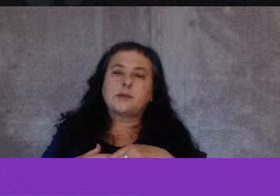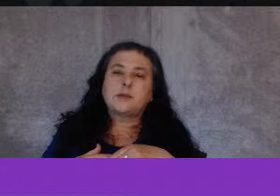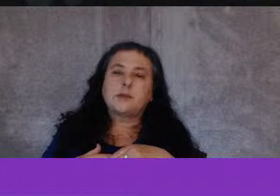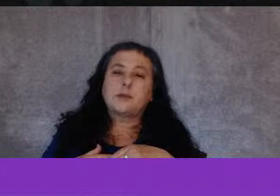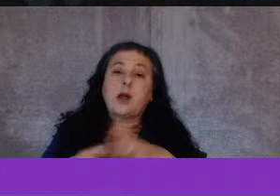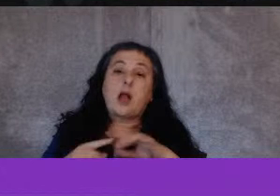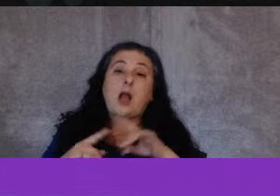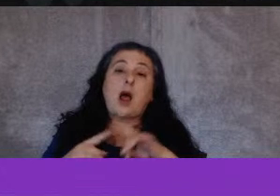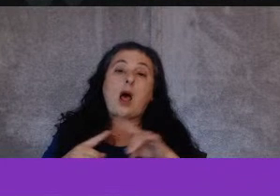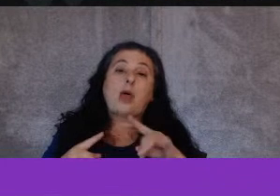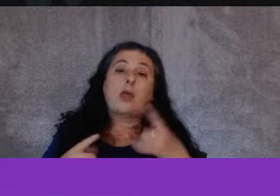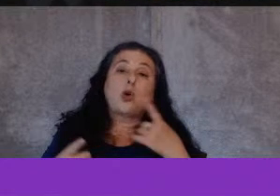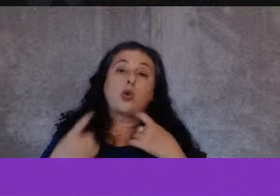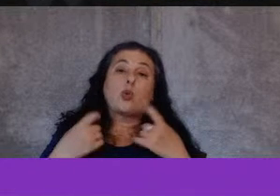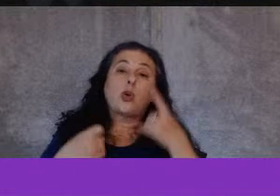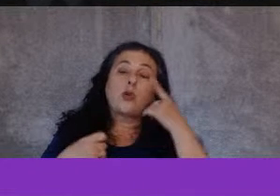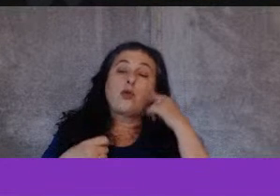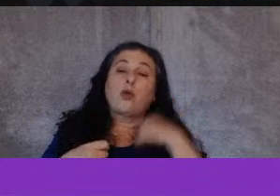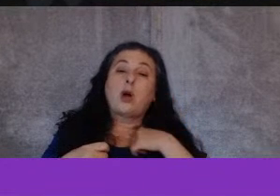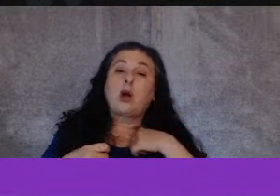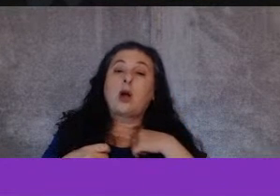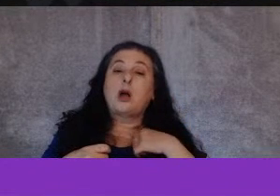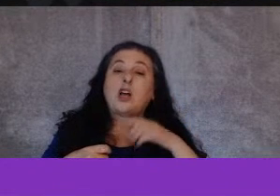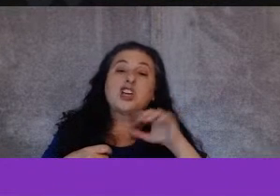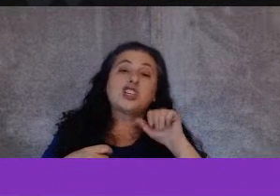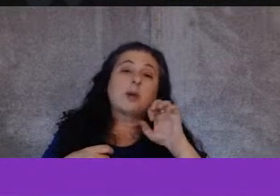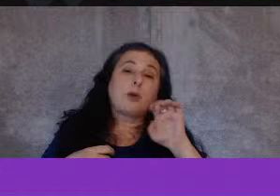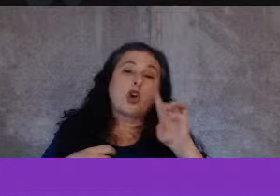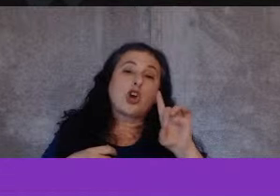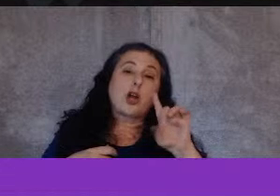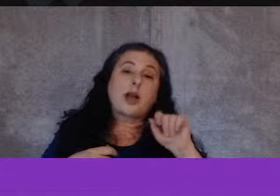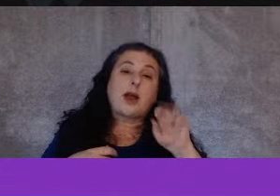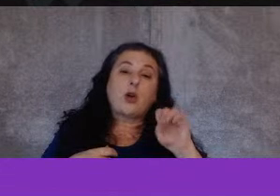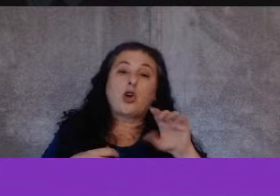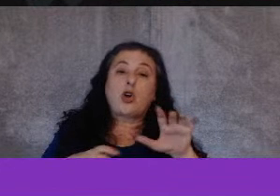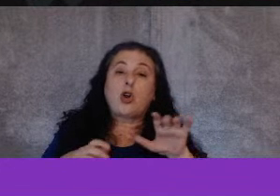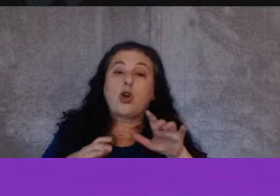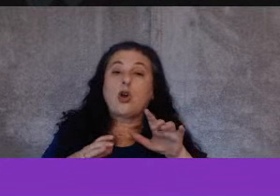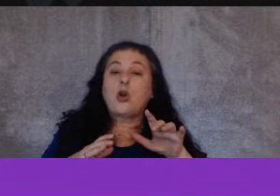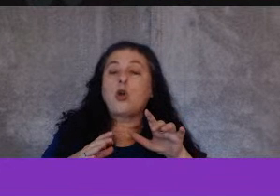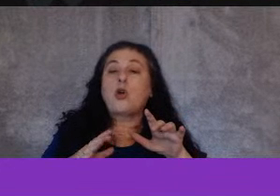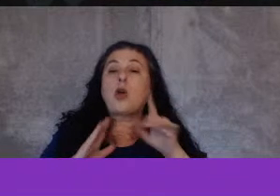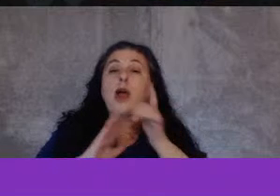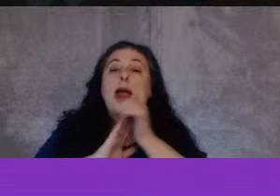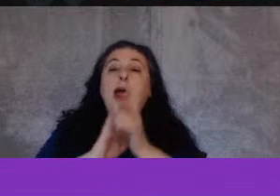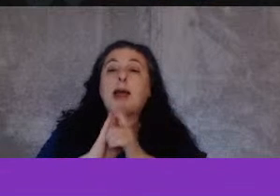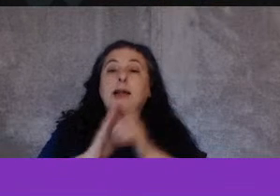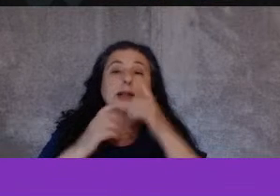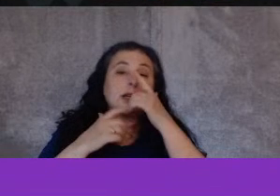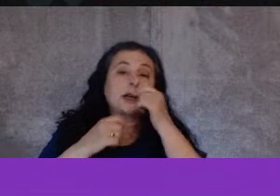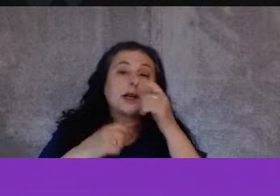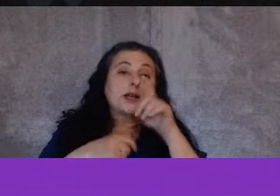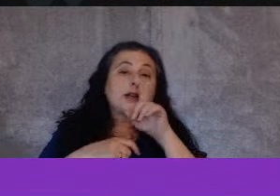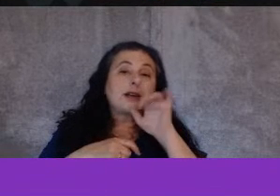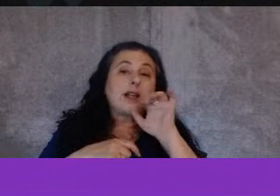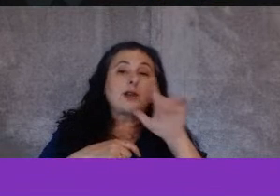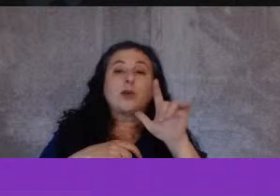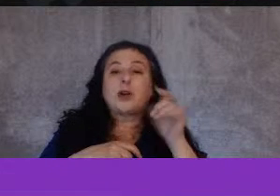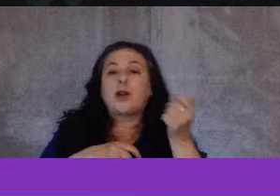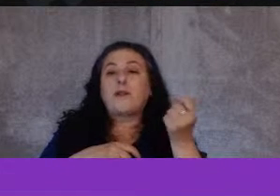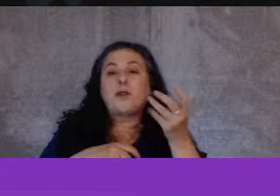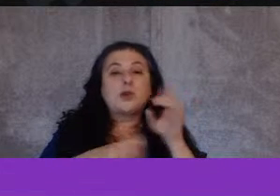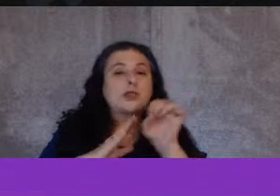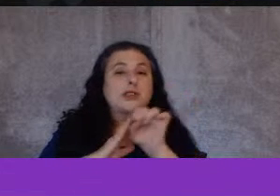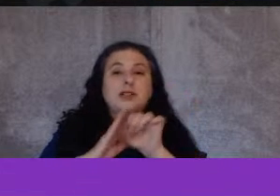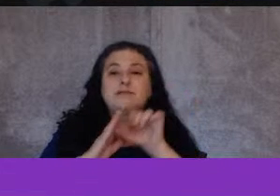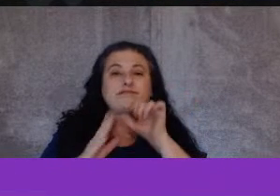Another question for me. You mentioned the Shepherd-Towner Act, and Yeah. the interesting thing that Illinois was one of just a few